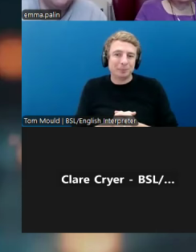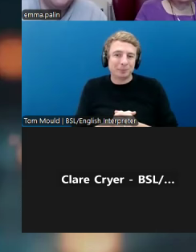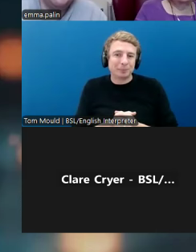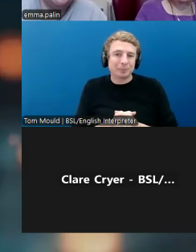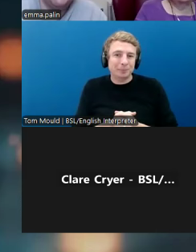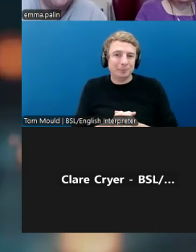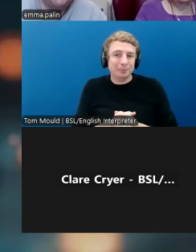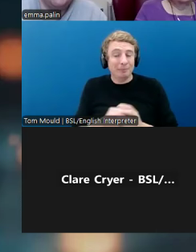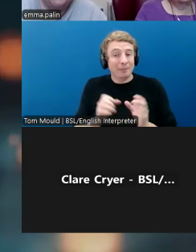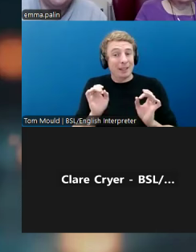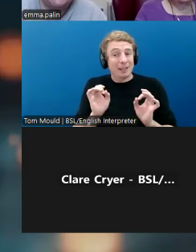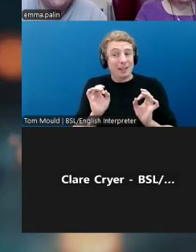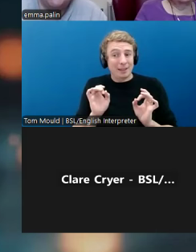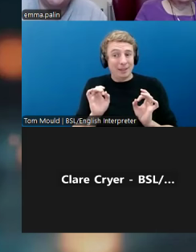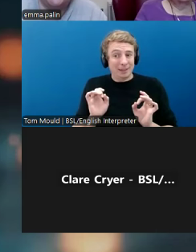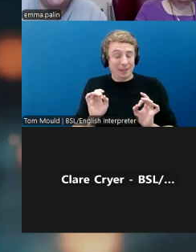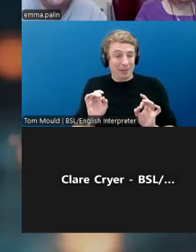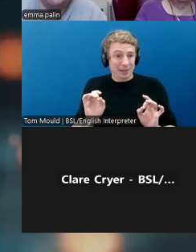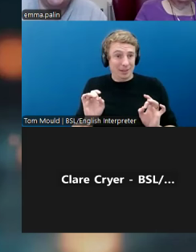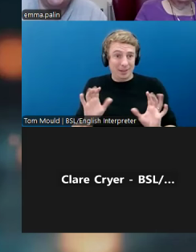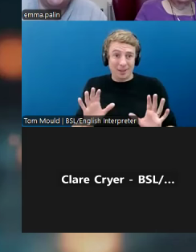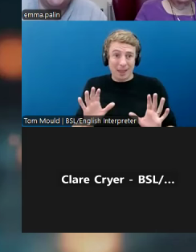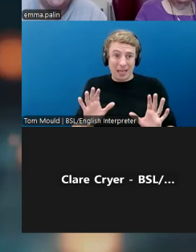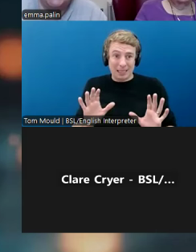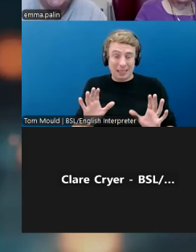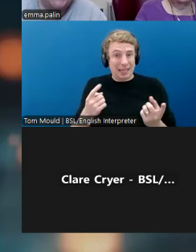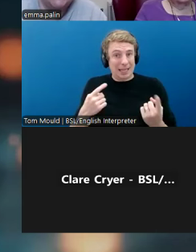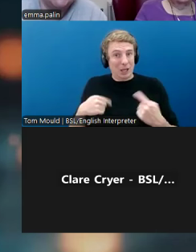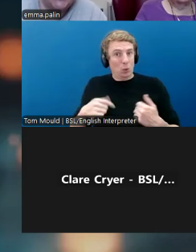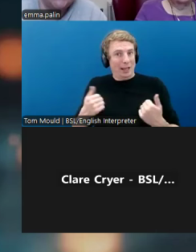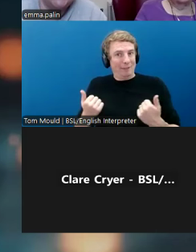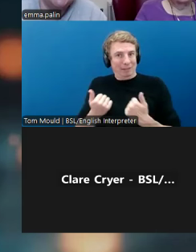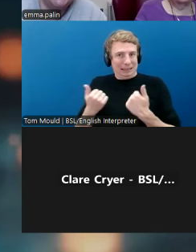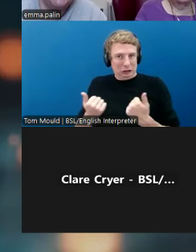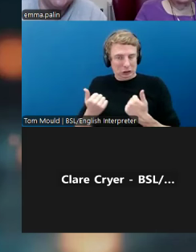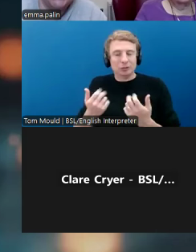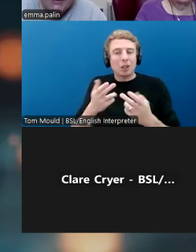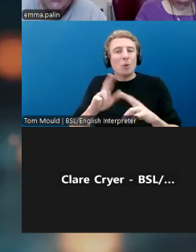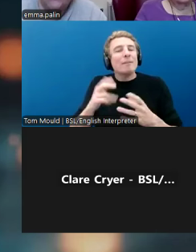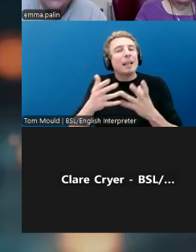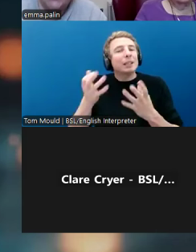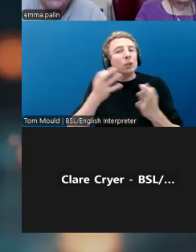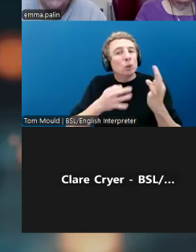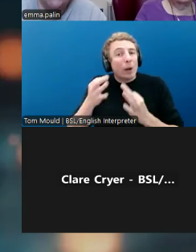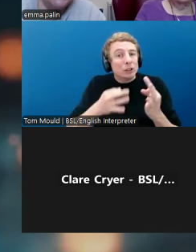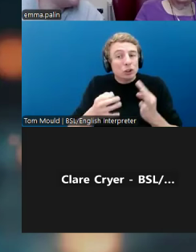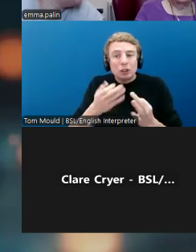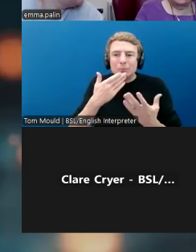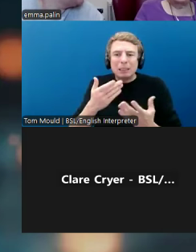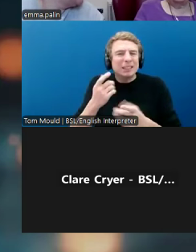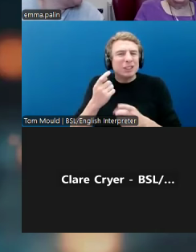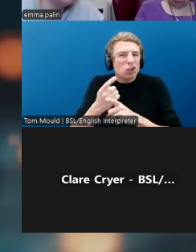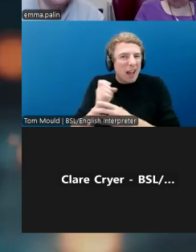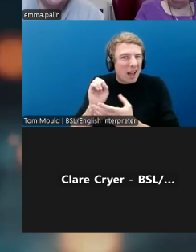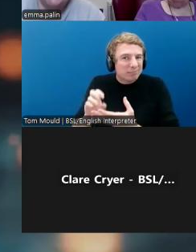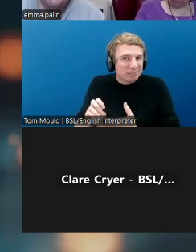that's it from us. Obviously, if anybody's got any questions, you can put it in the box afterwards. But thank you for your time. Thank you for listening to